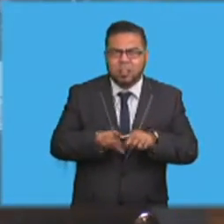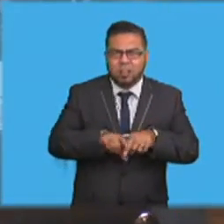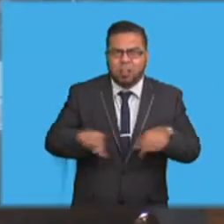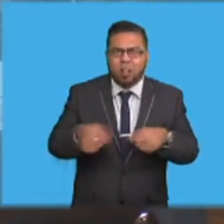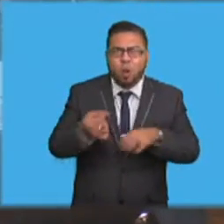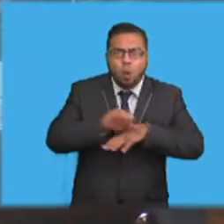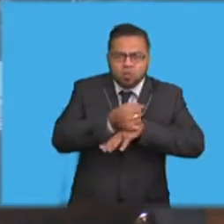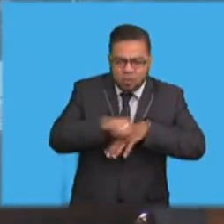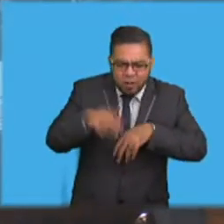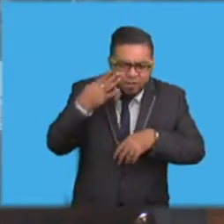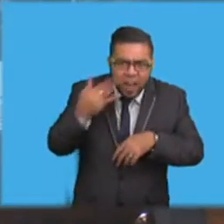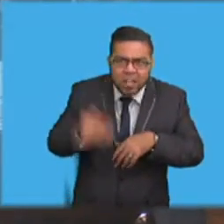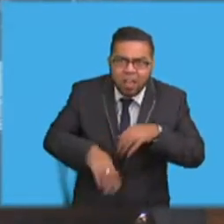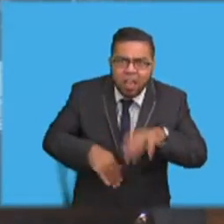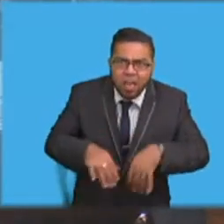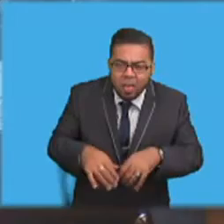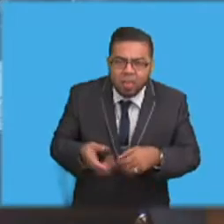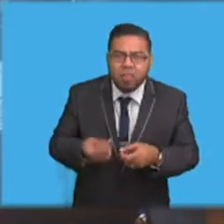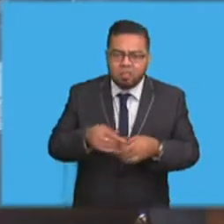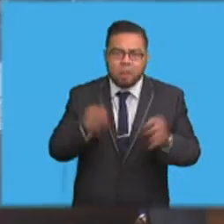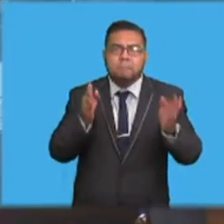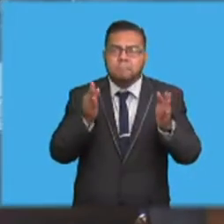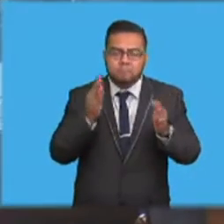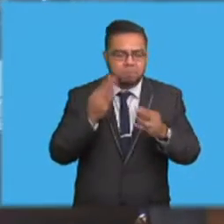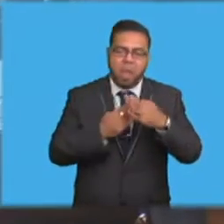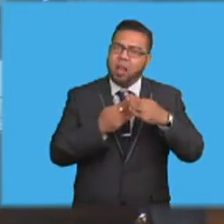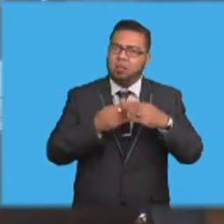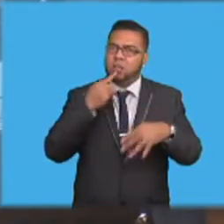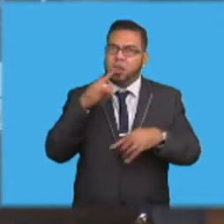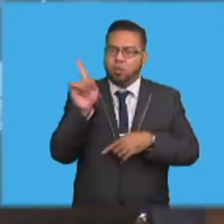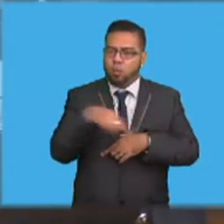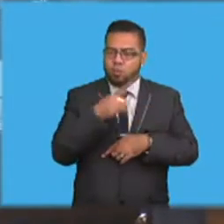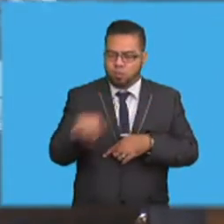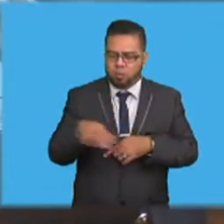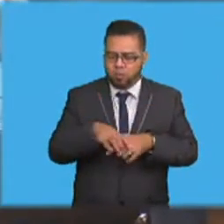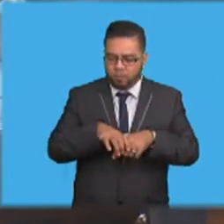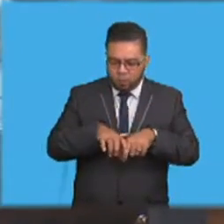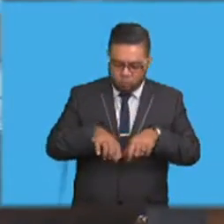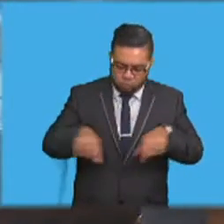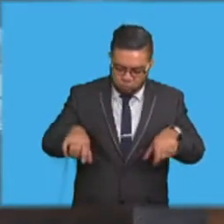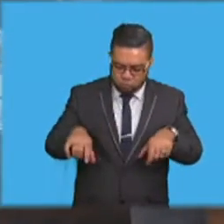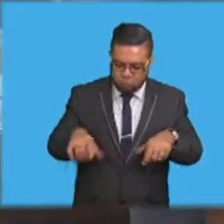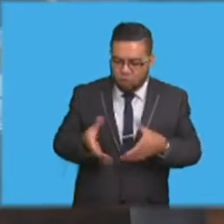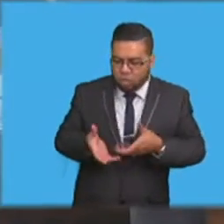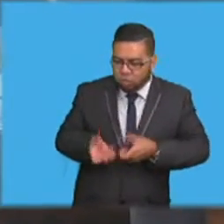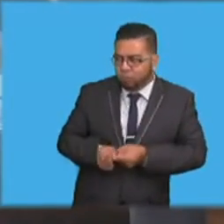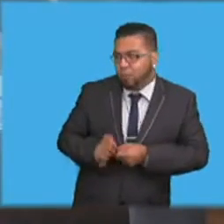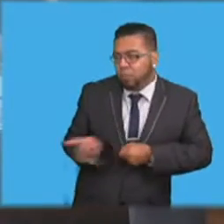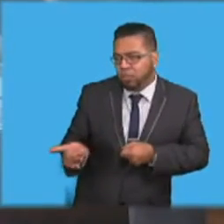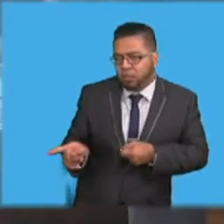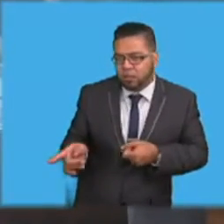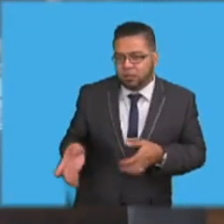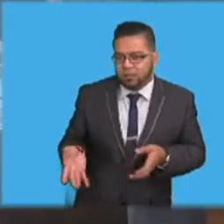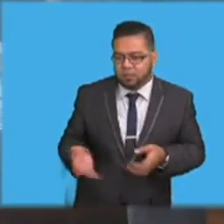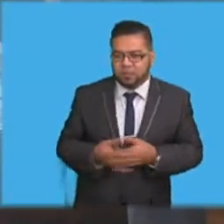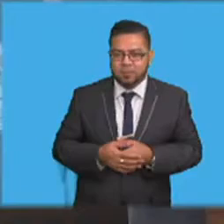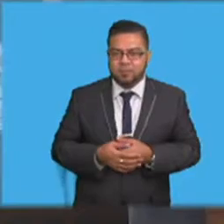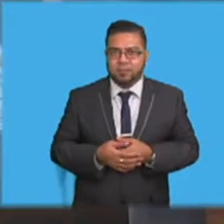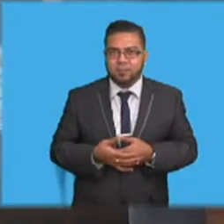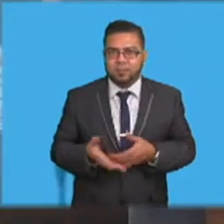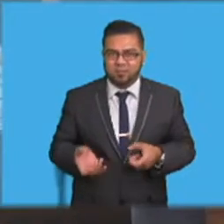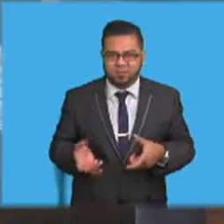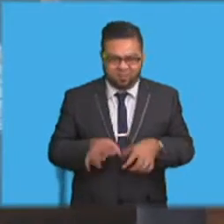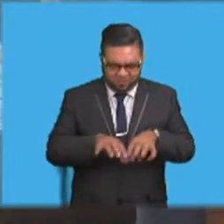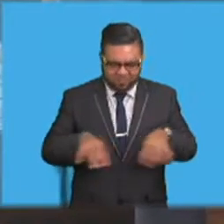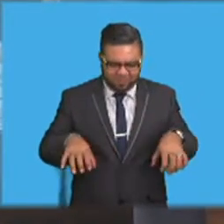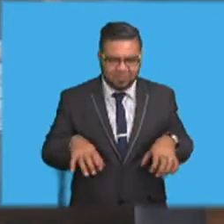indicated a few issues attaining to the difficulties after Tropical Cyclone Winston.